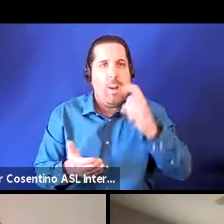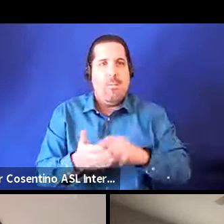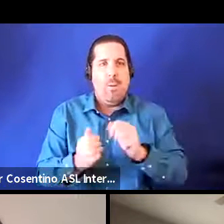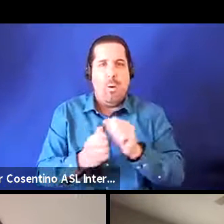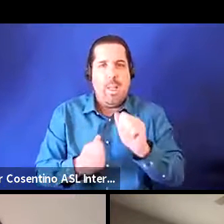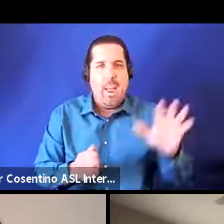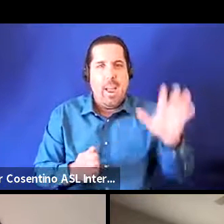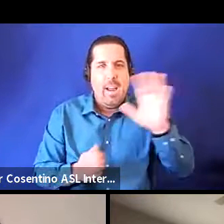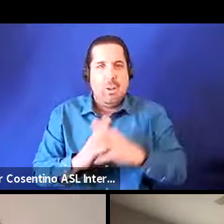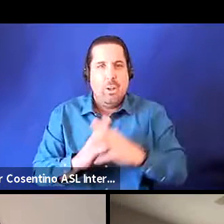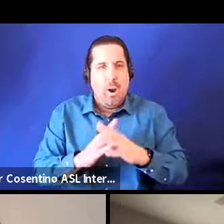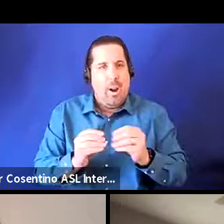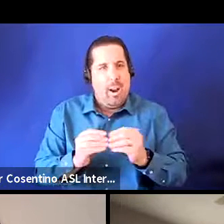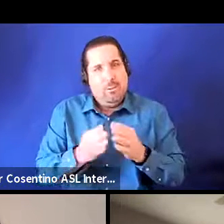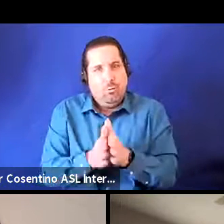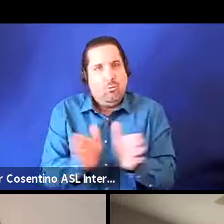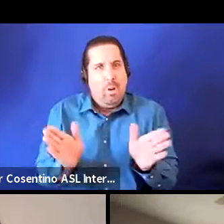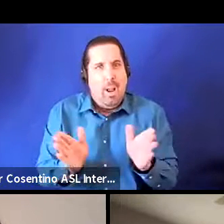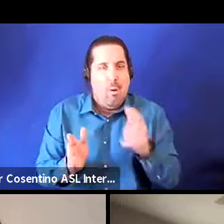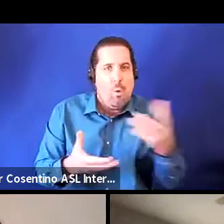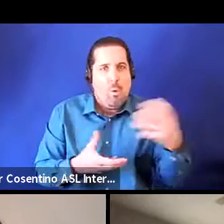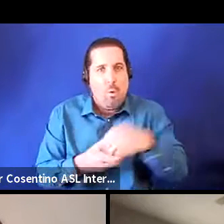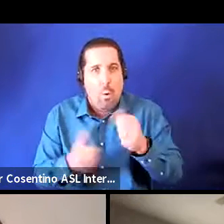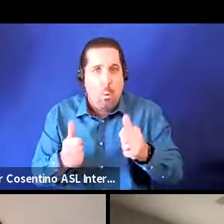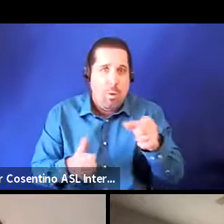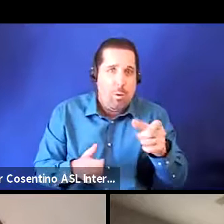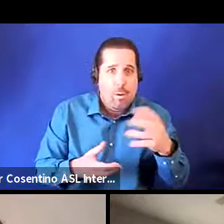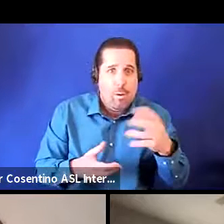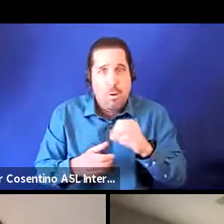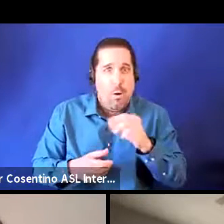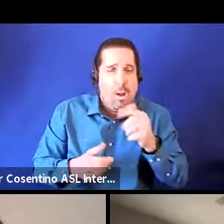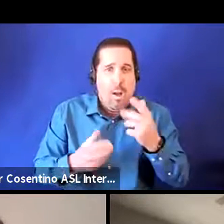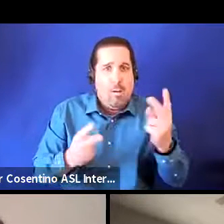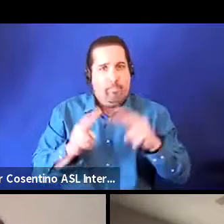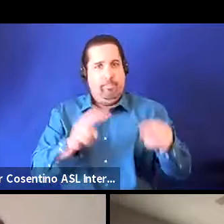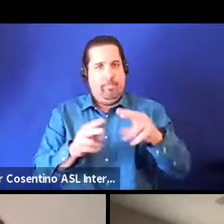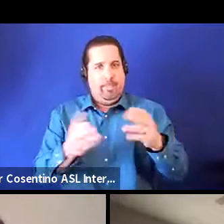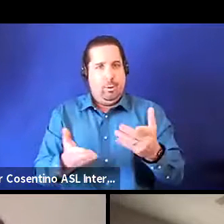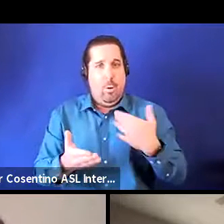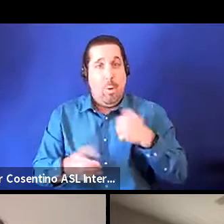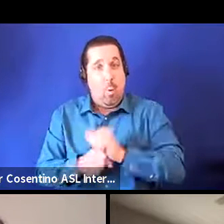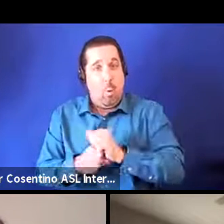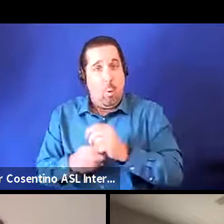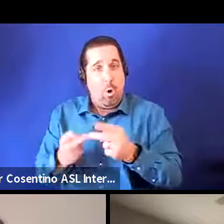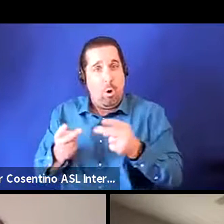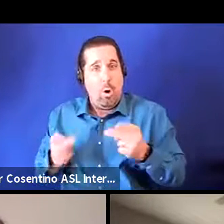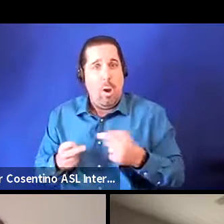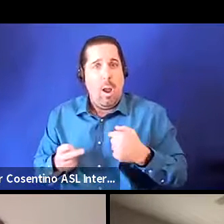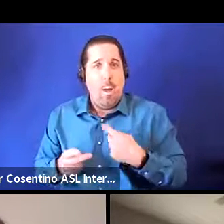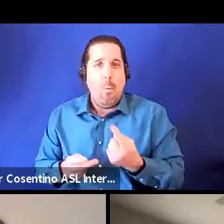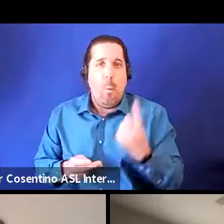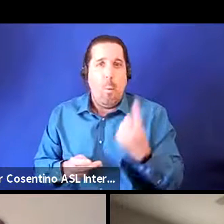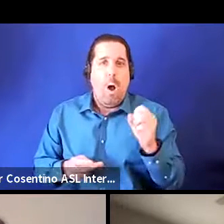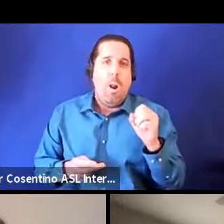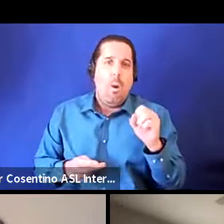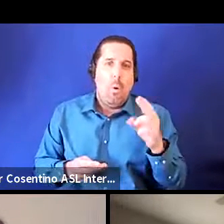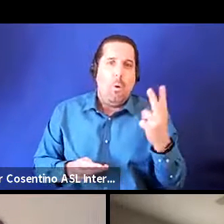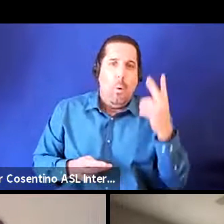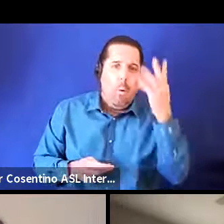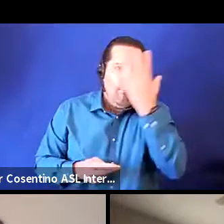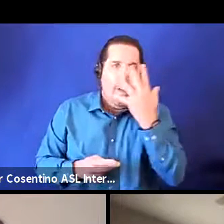or just Asian in general. Oftentimes in my work, in my spaces of work, I'm one of maybe 2 faces at most